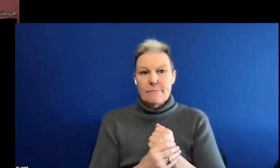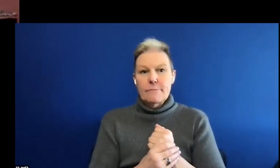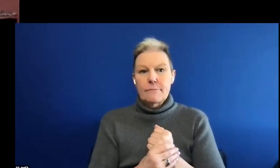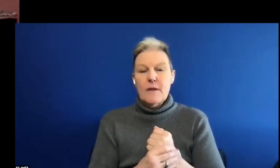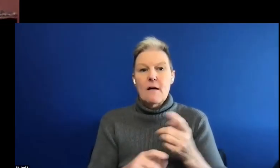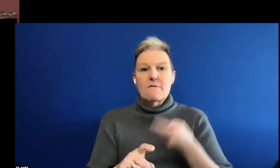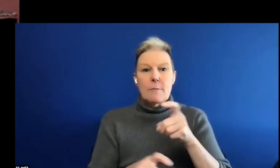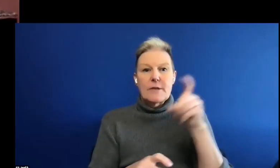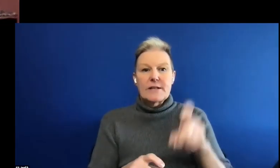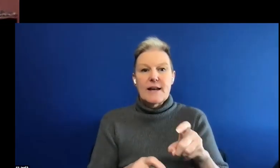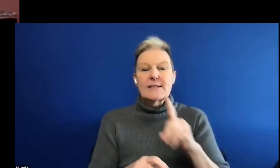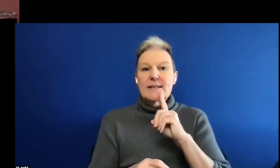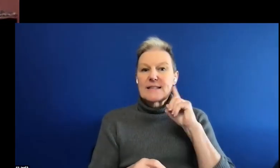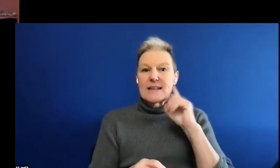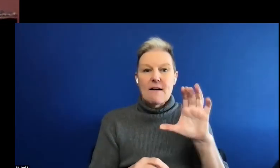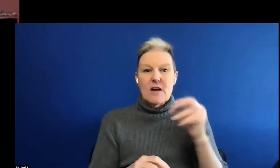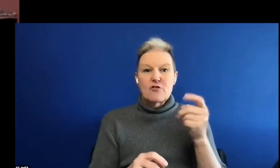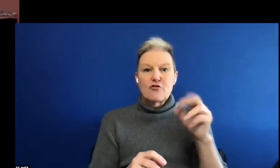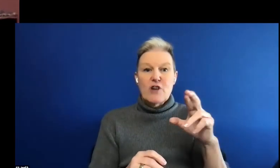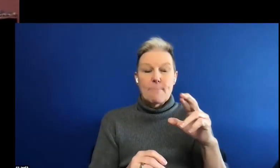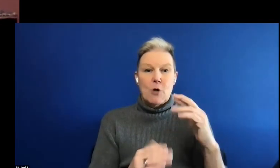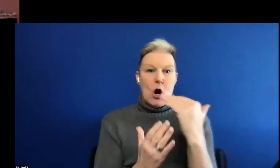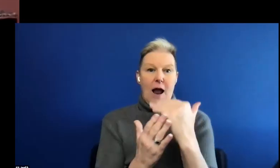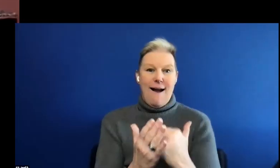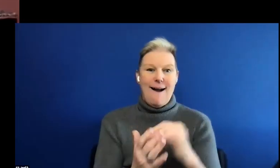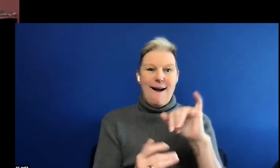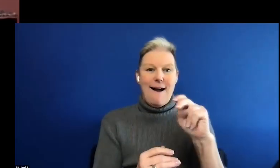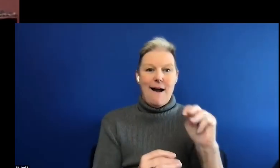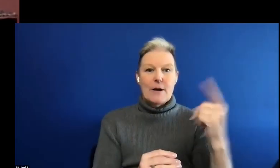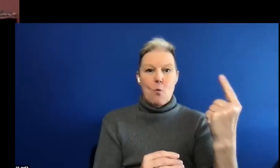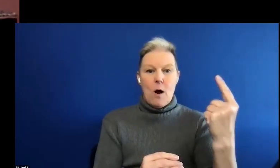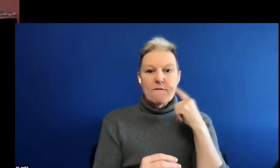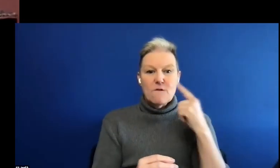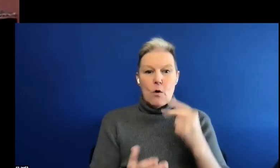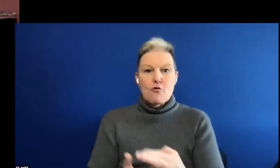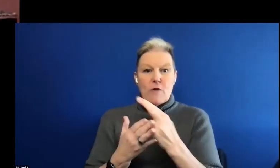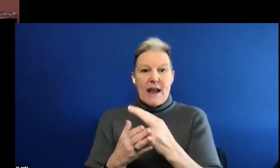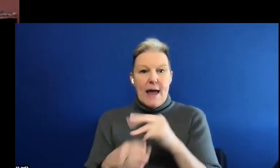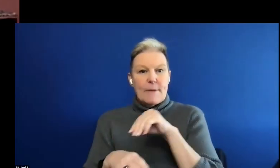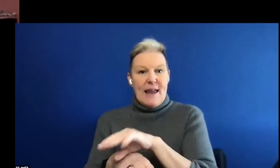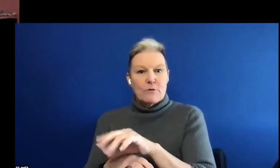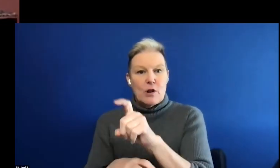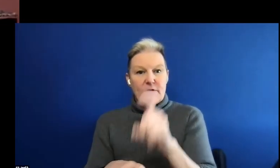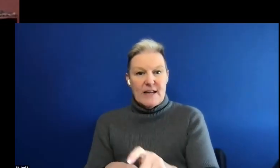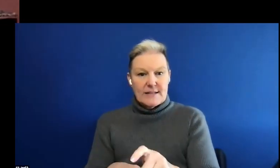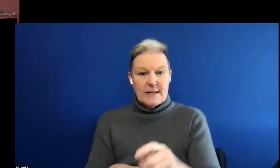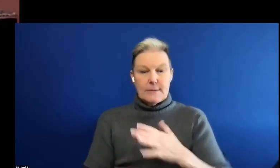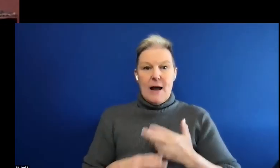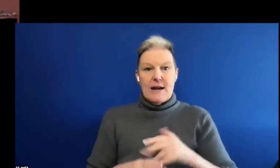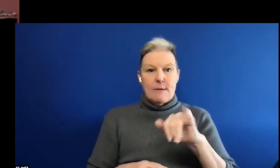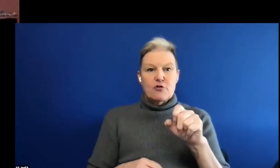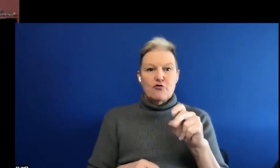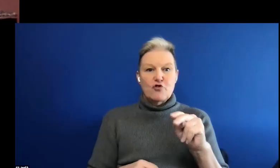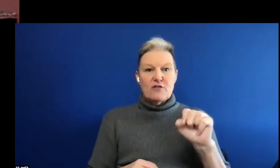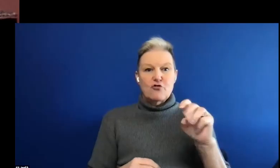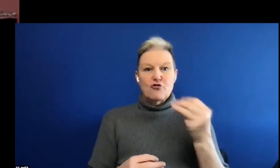from the Texas Deaf Chamber, item 1, to the Rehabilitation Council of Texas. My name is Jason